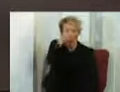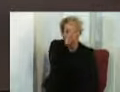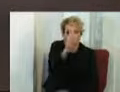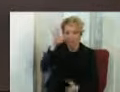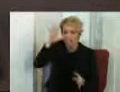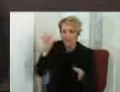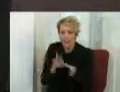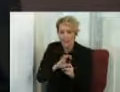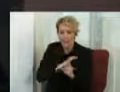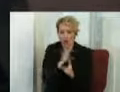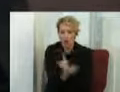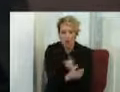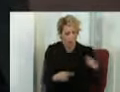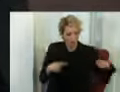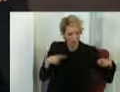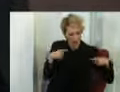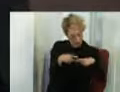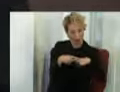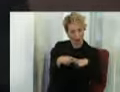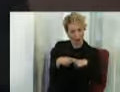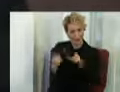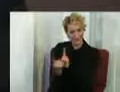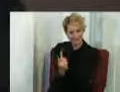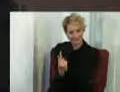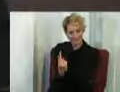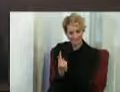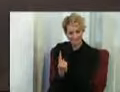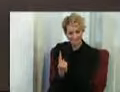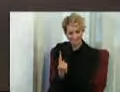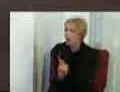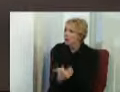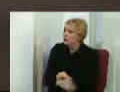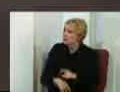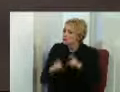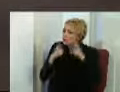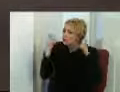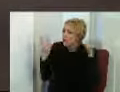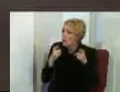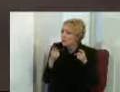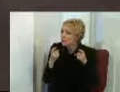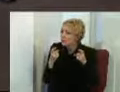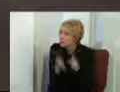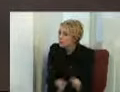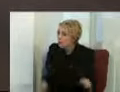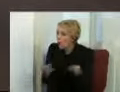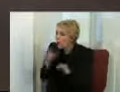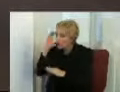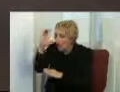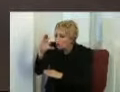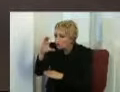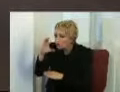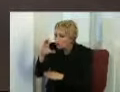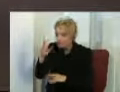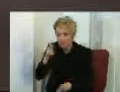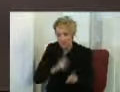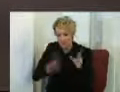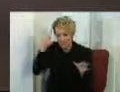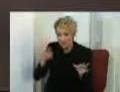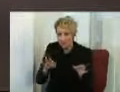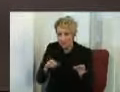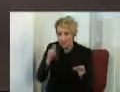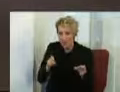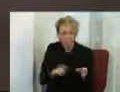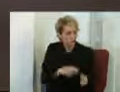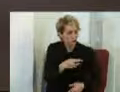the intersections as we celebrate this notion that as people of faith, we are called together, our